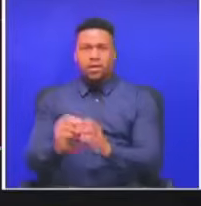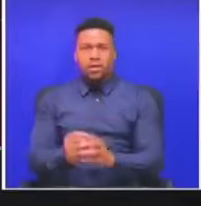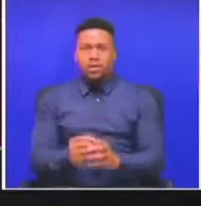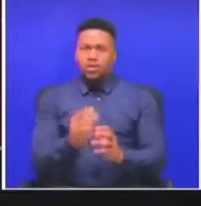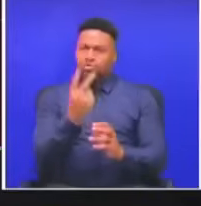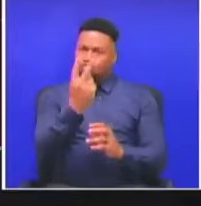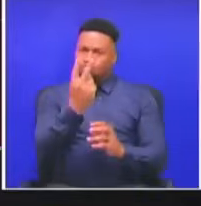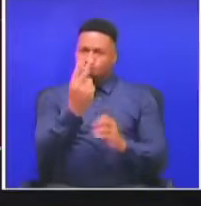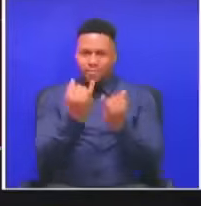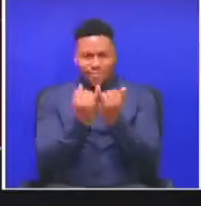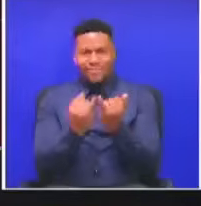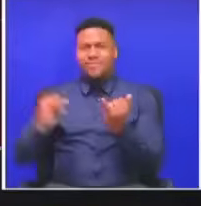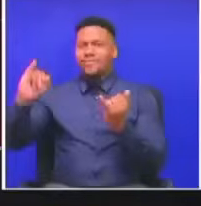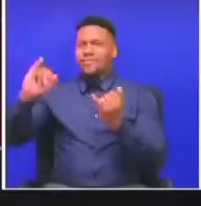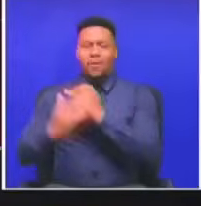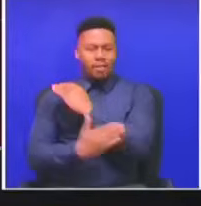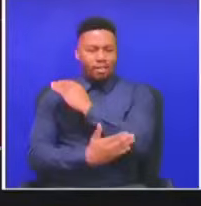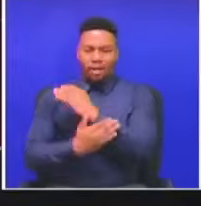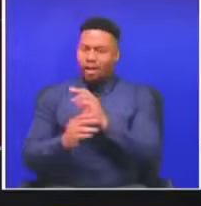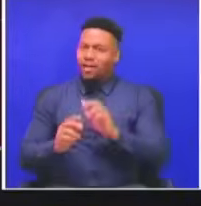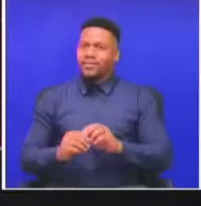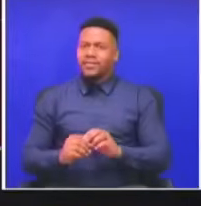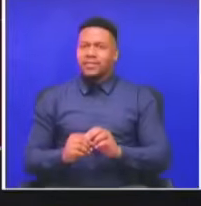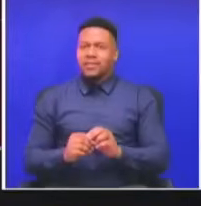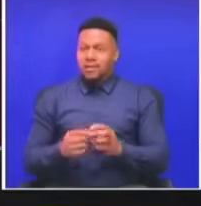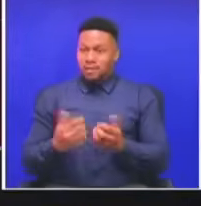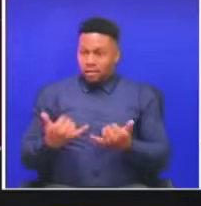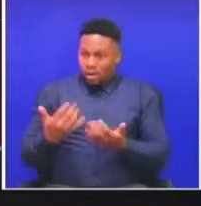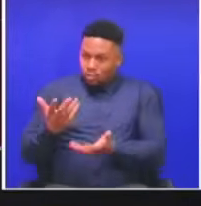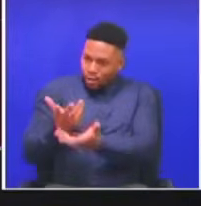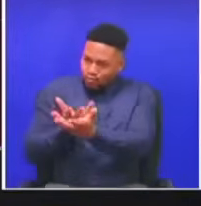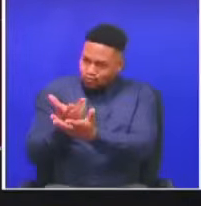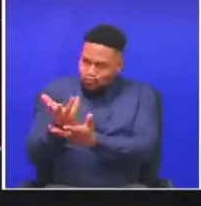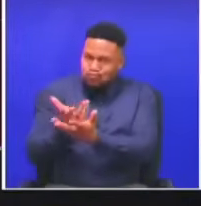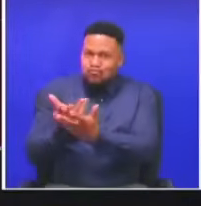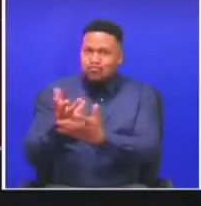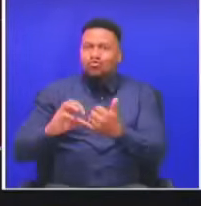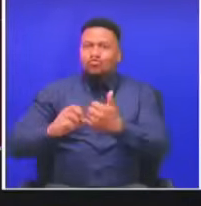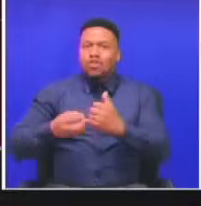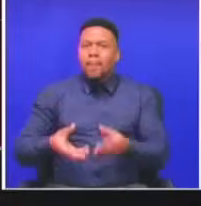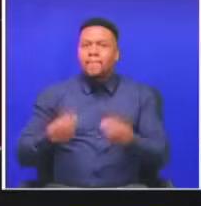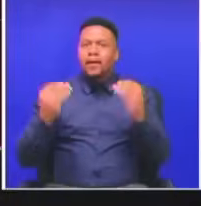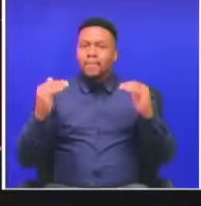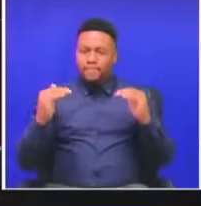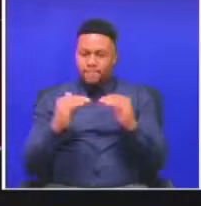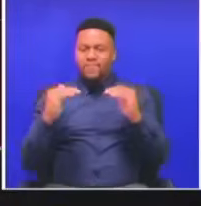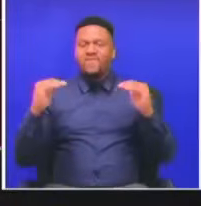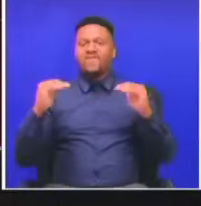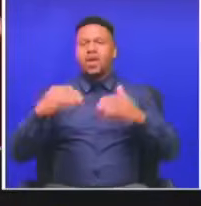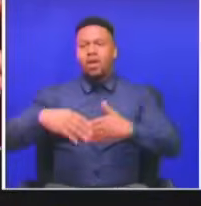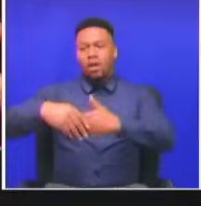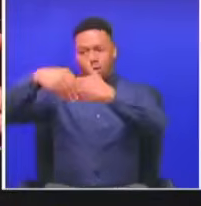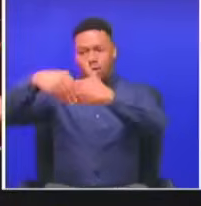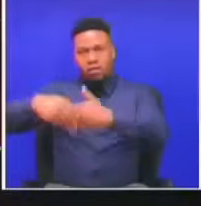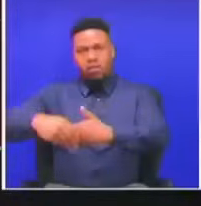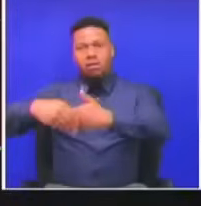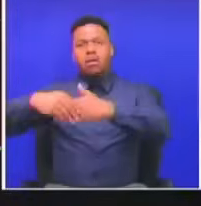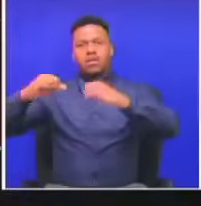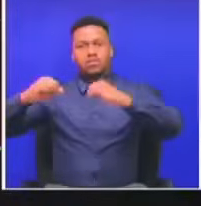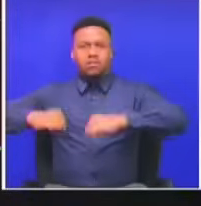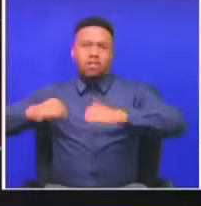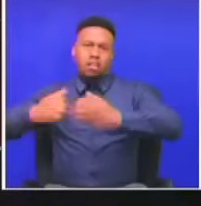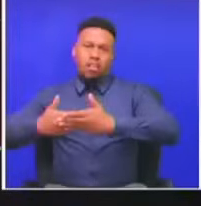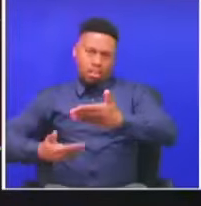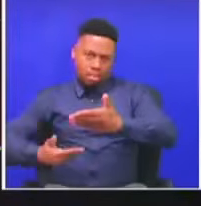that are engaging for a fair deal outcome. And that is how we